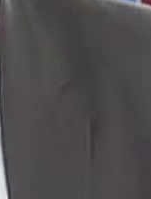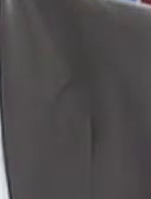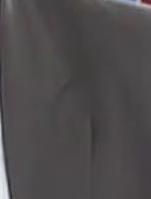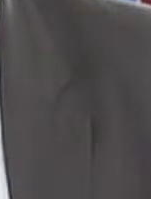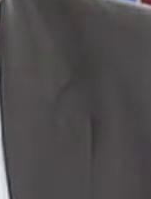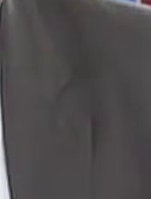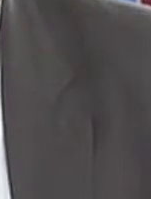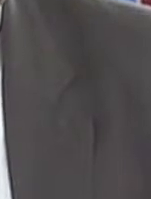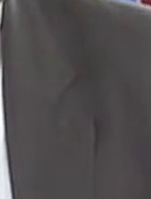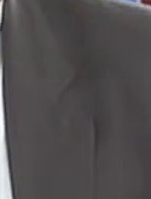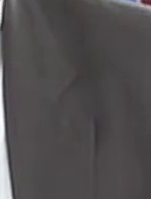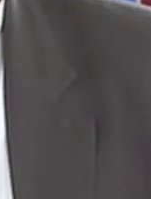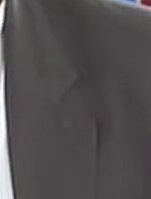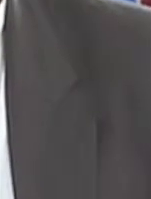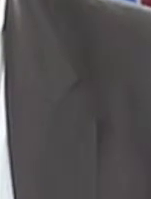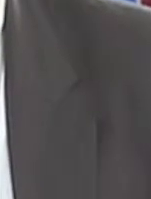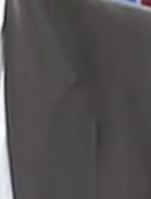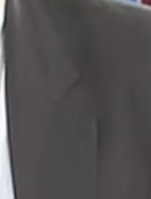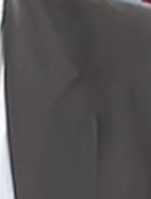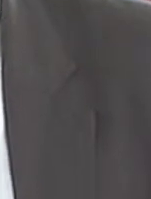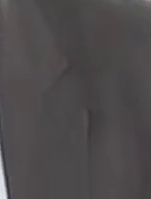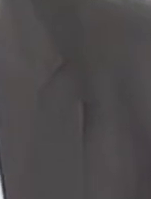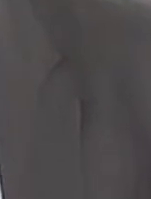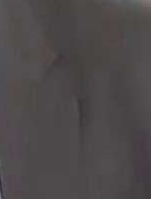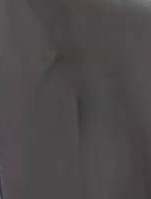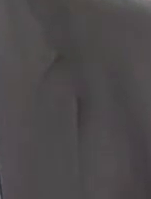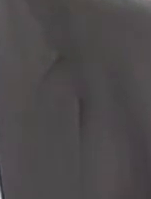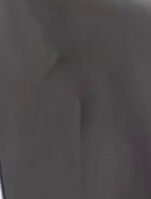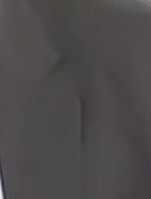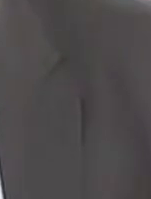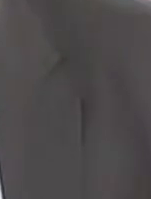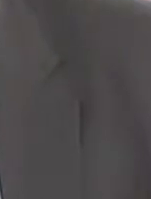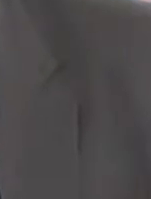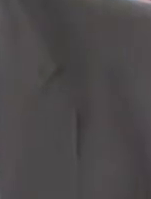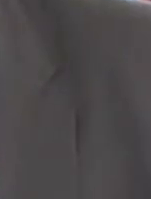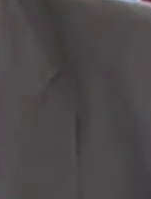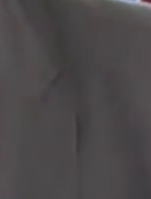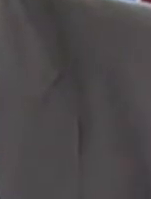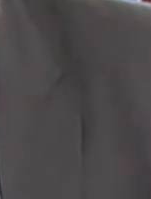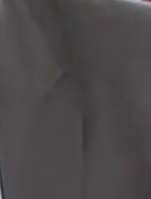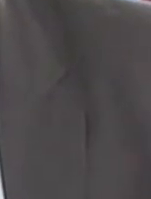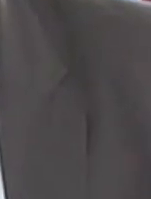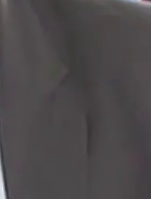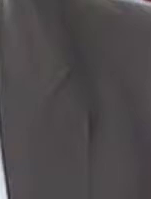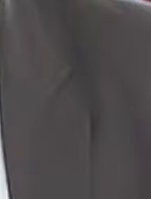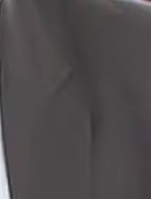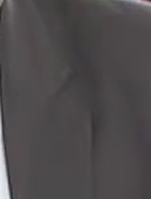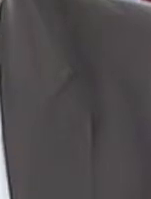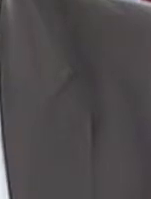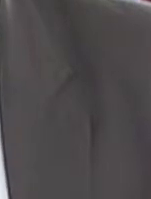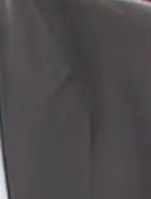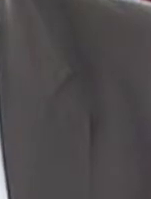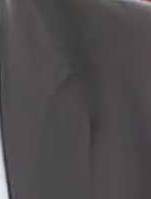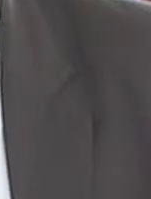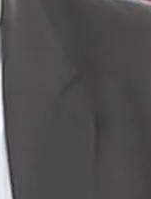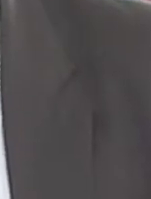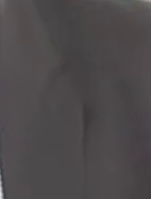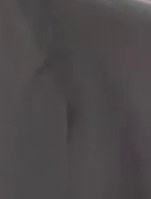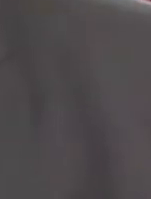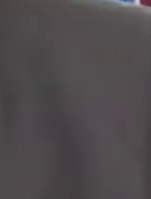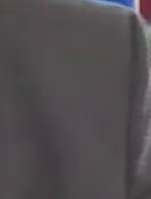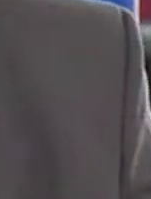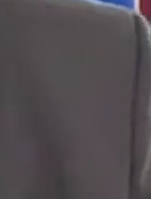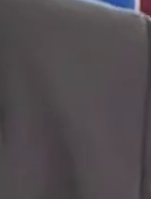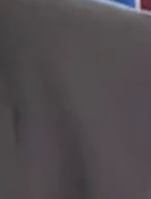undoubtedly enrich our discussion today. Please let us all be upstanding as we welcome our